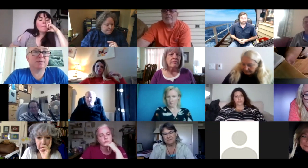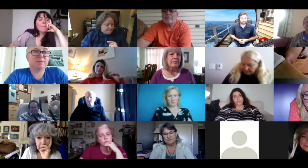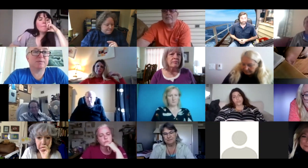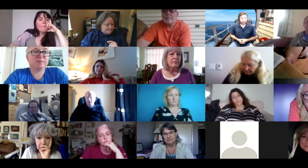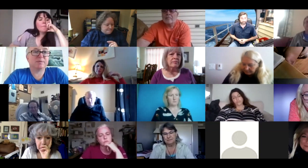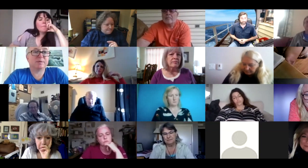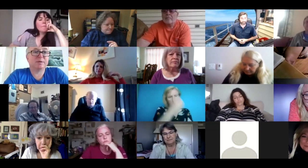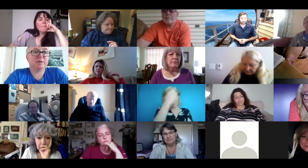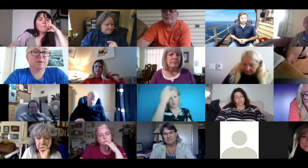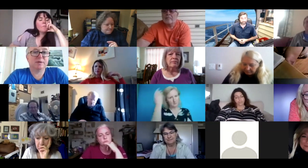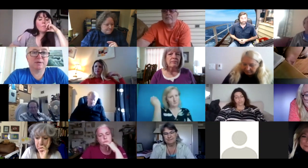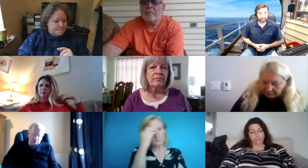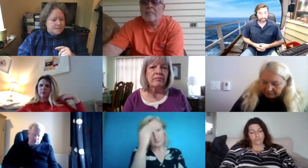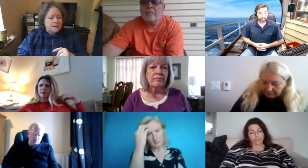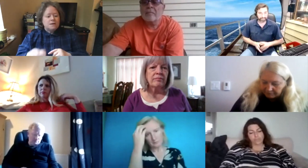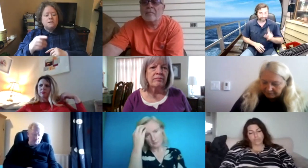just hang on there seconds.